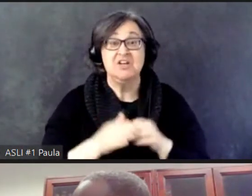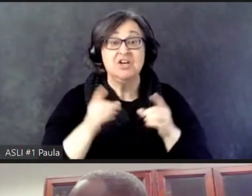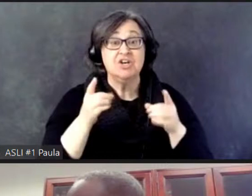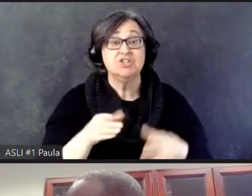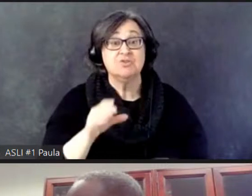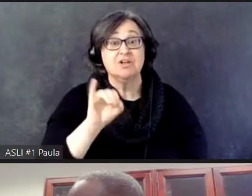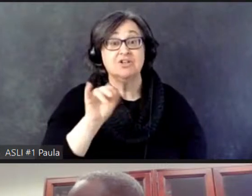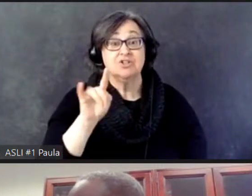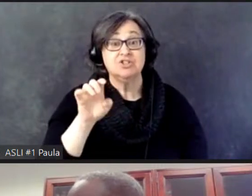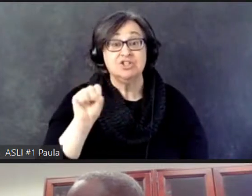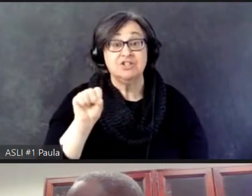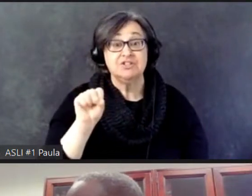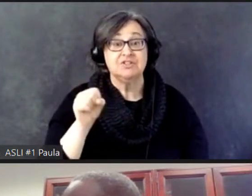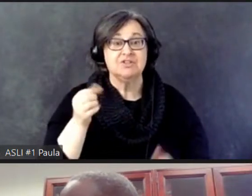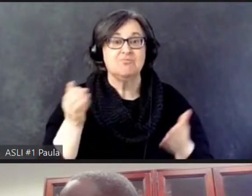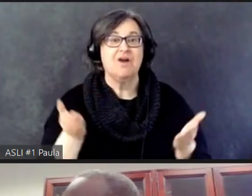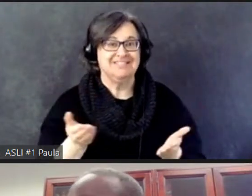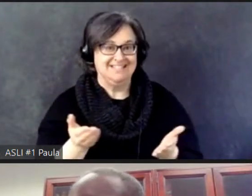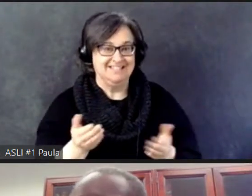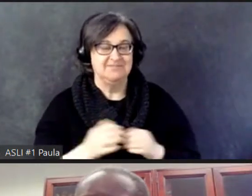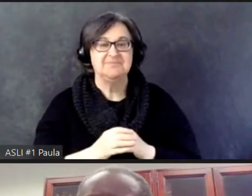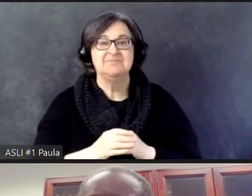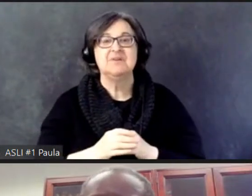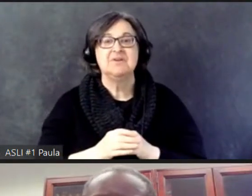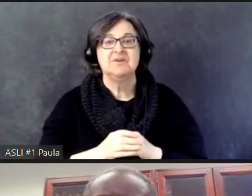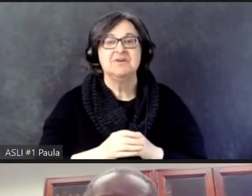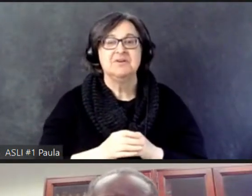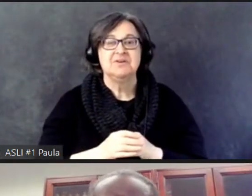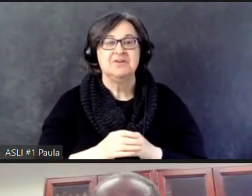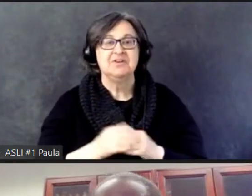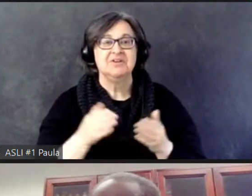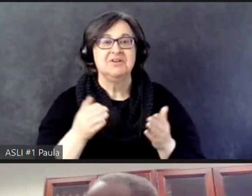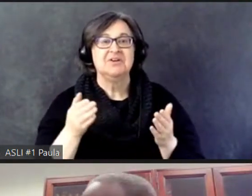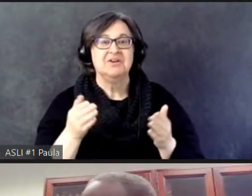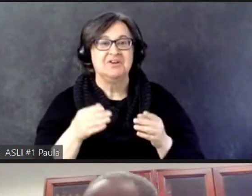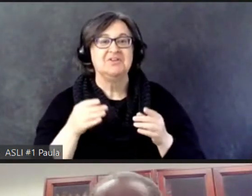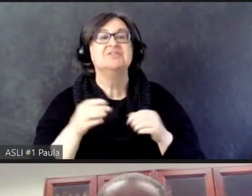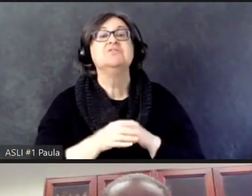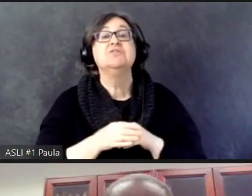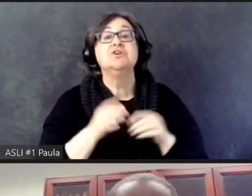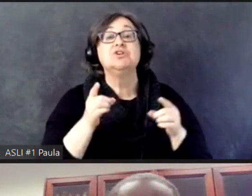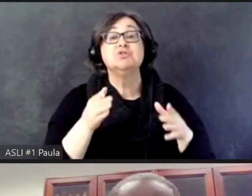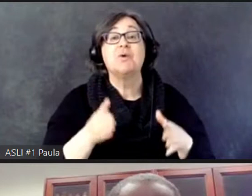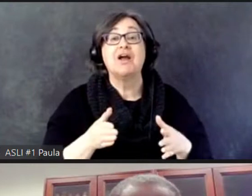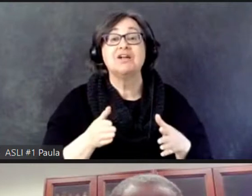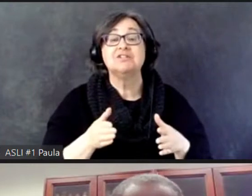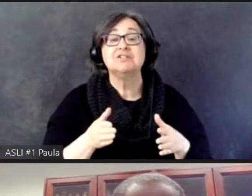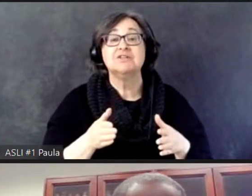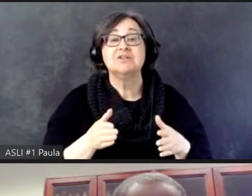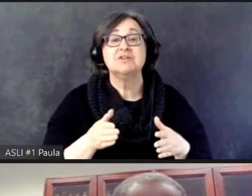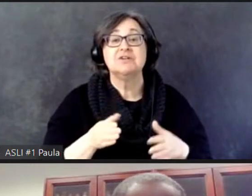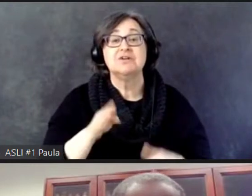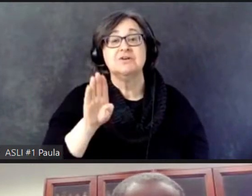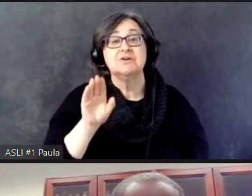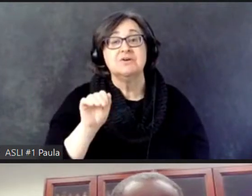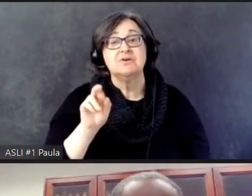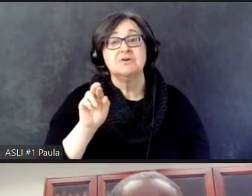Jakes? Present. Present by Director Jakes. Director Barkley?